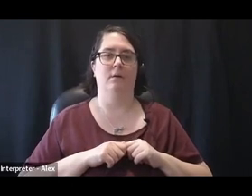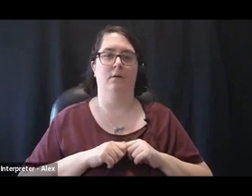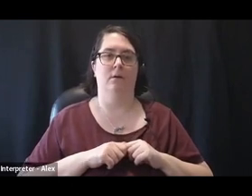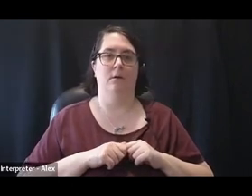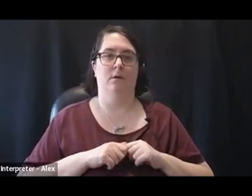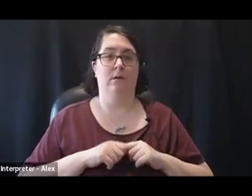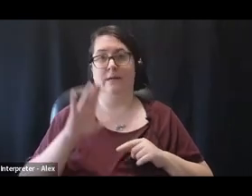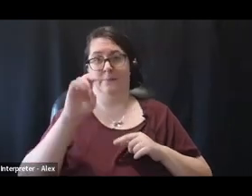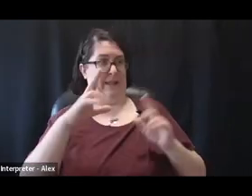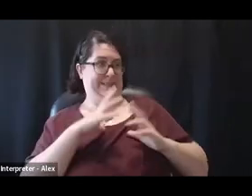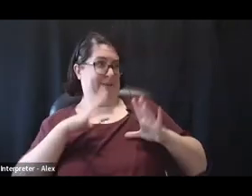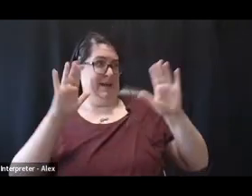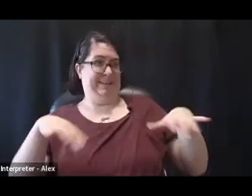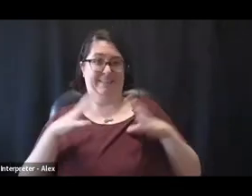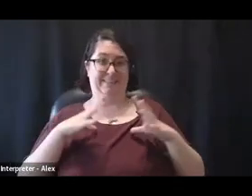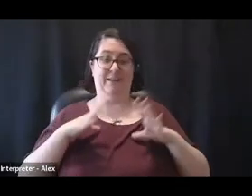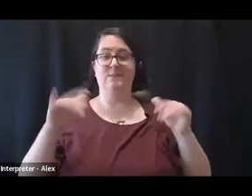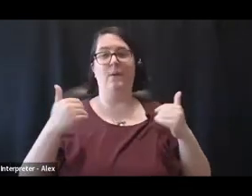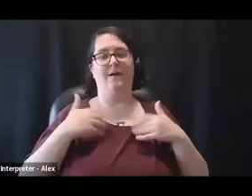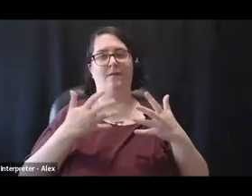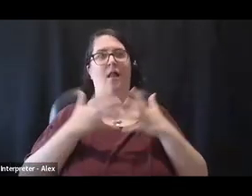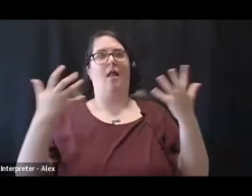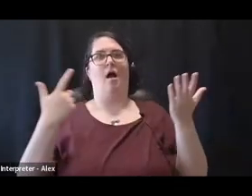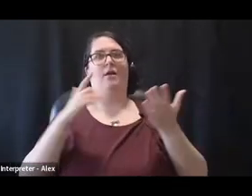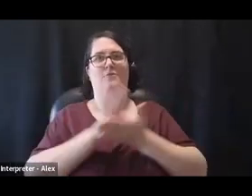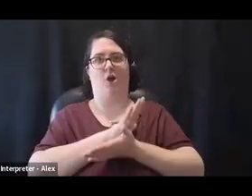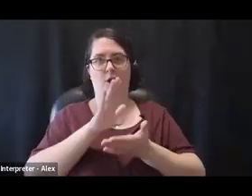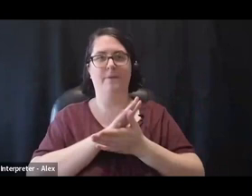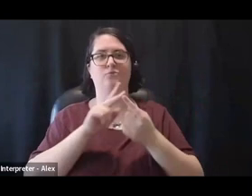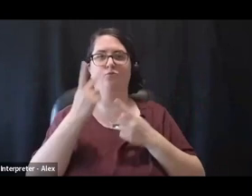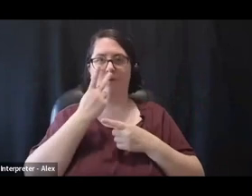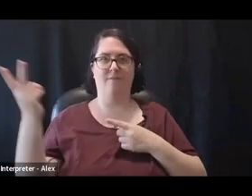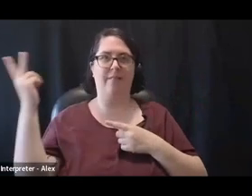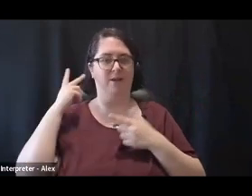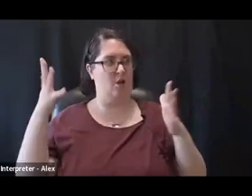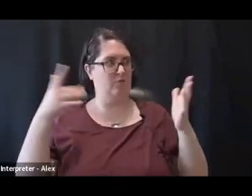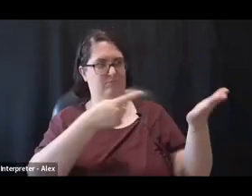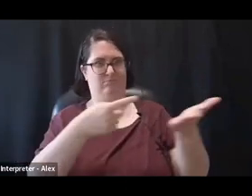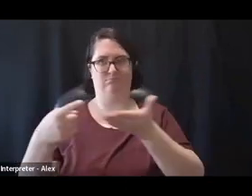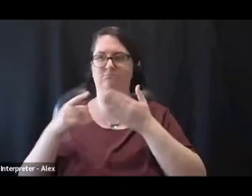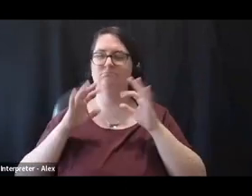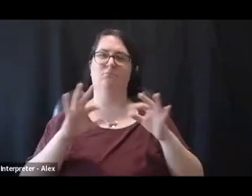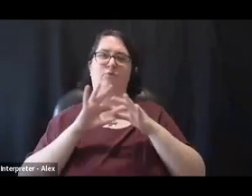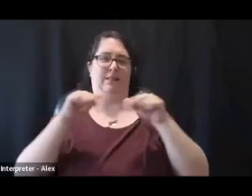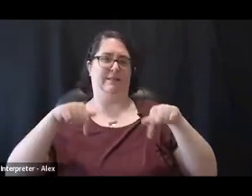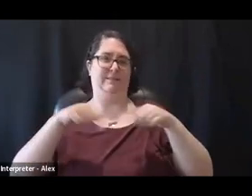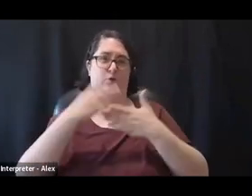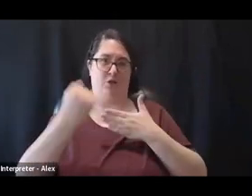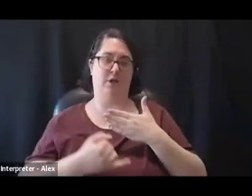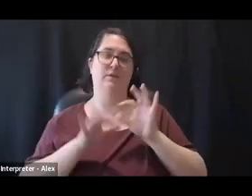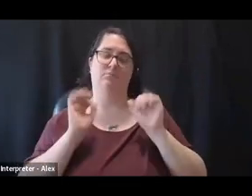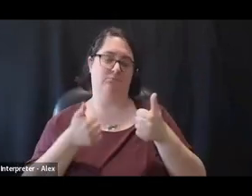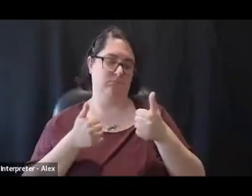That's all right. And, you know, we do have a lot of documentation and reflection already as part of InterConnect. So